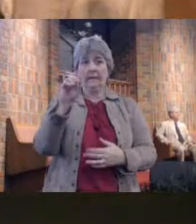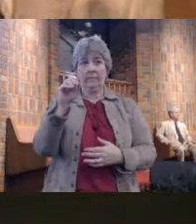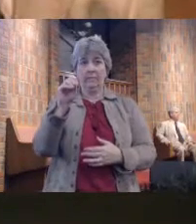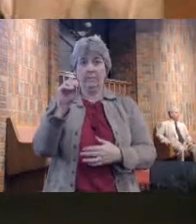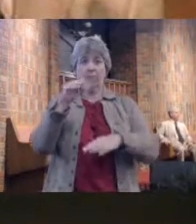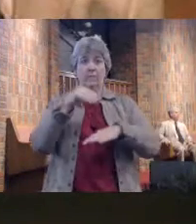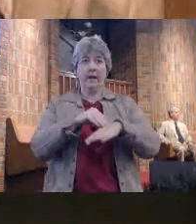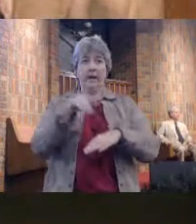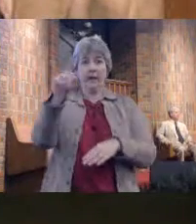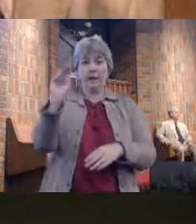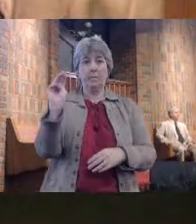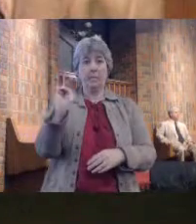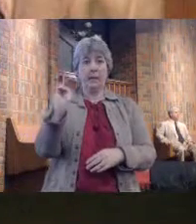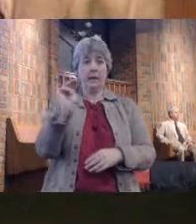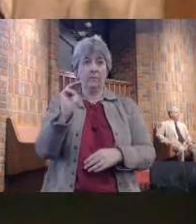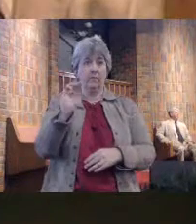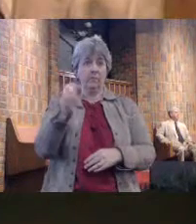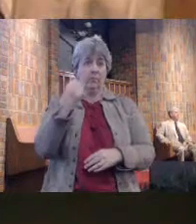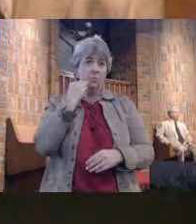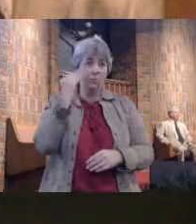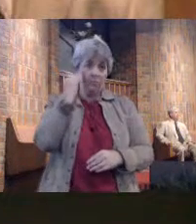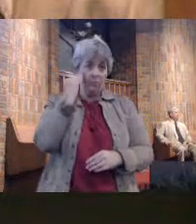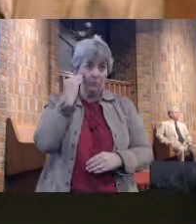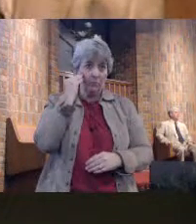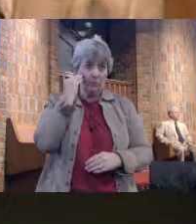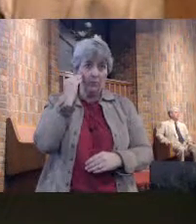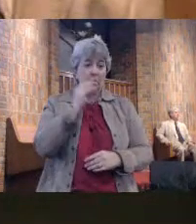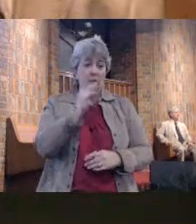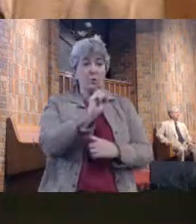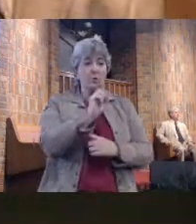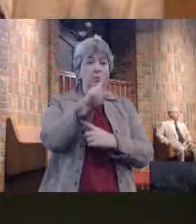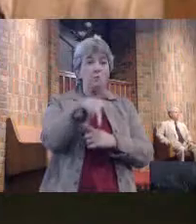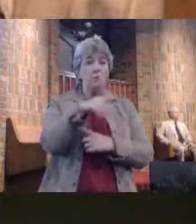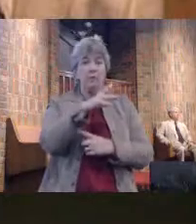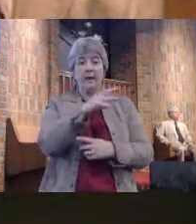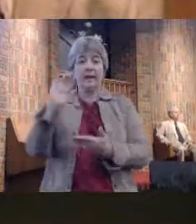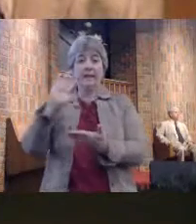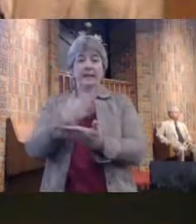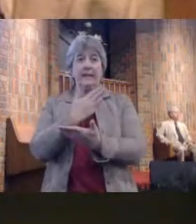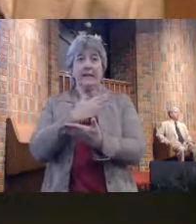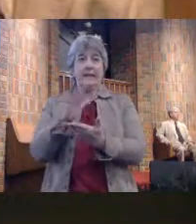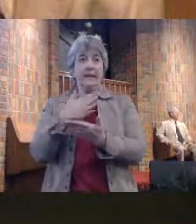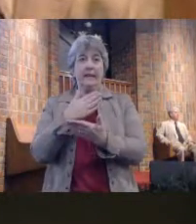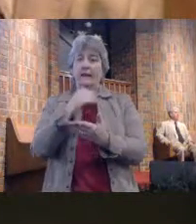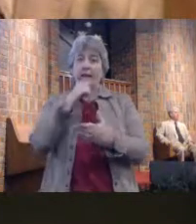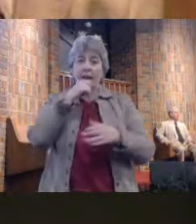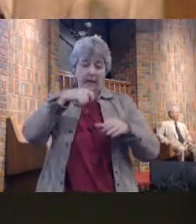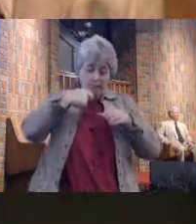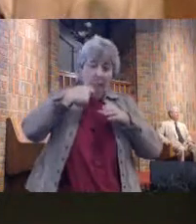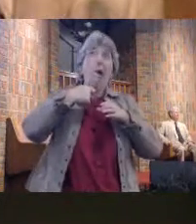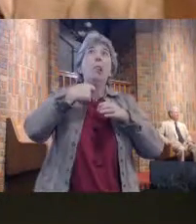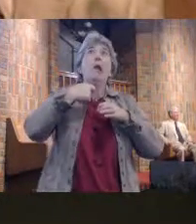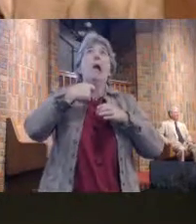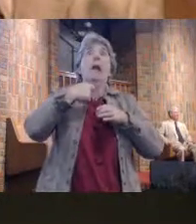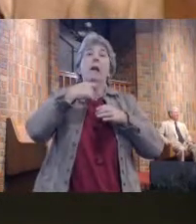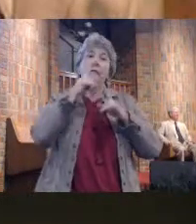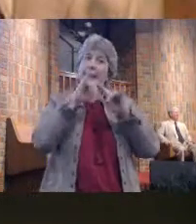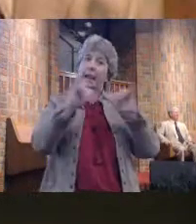Beth Rosenblum's. The theme is soup and singing, but not at the same time.